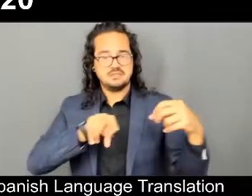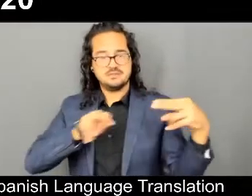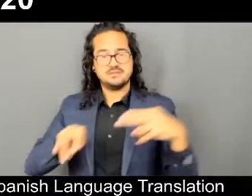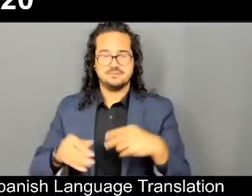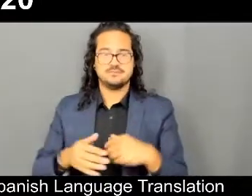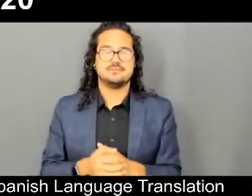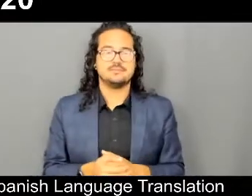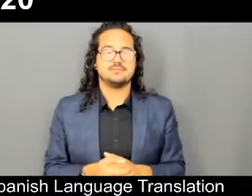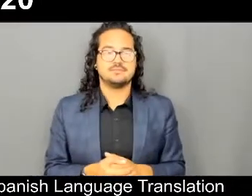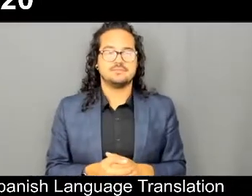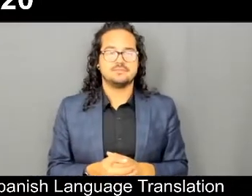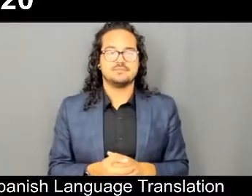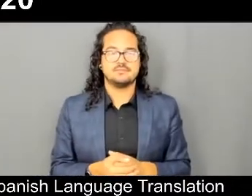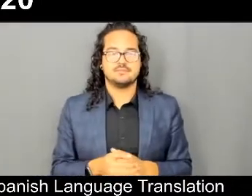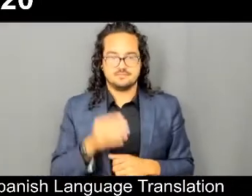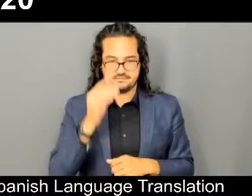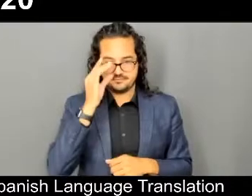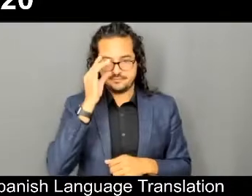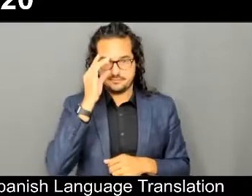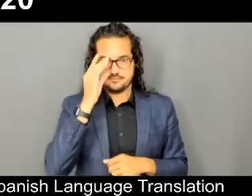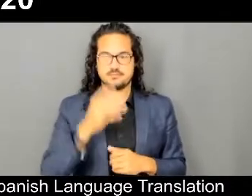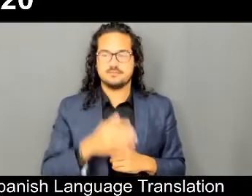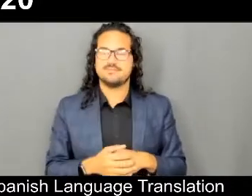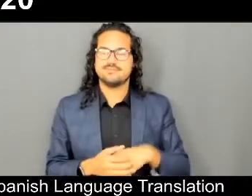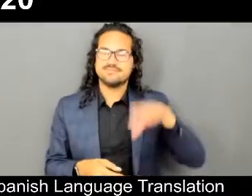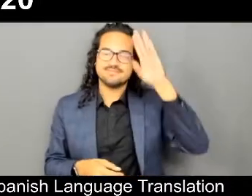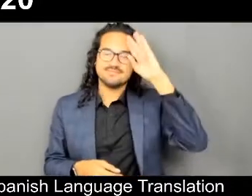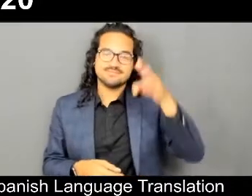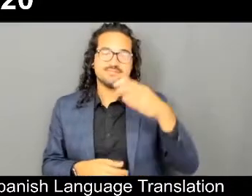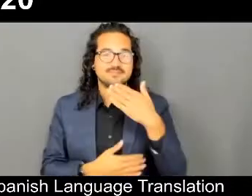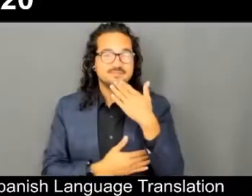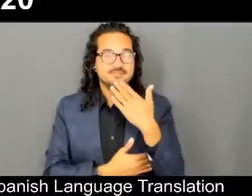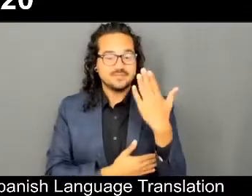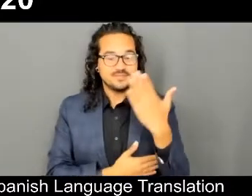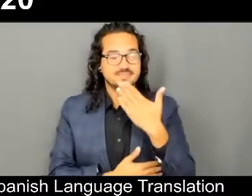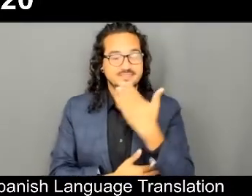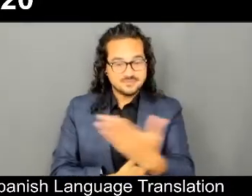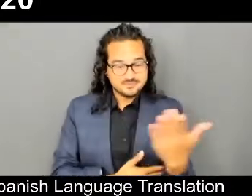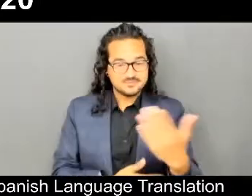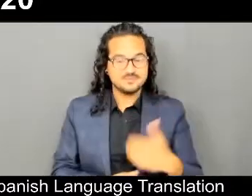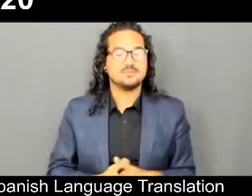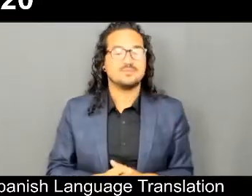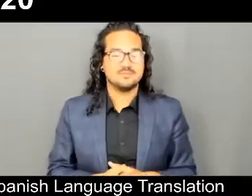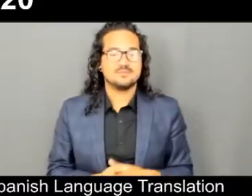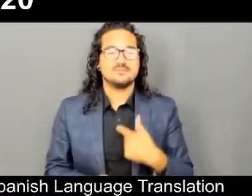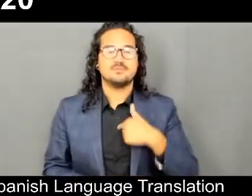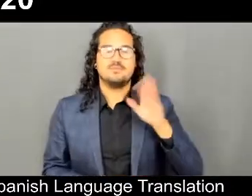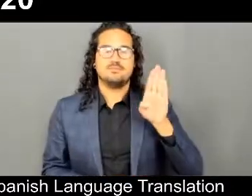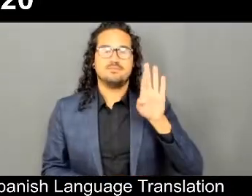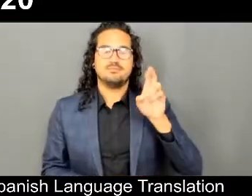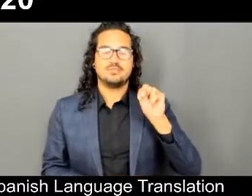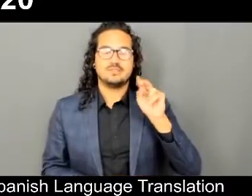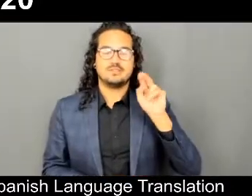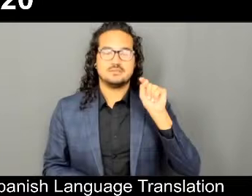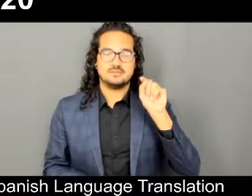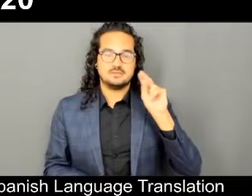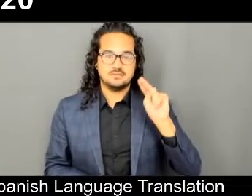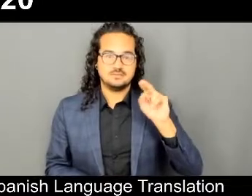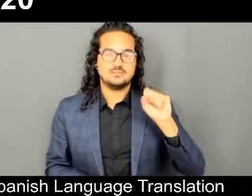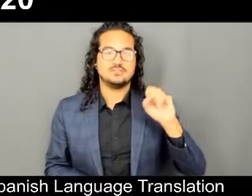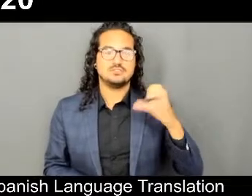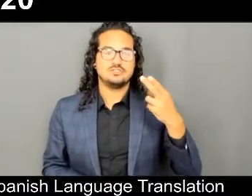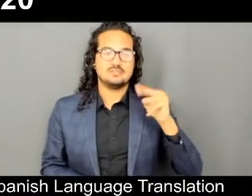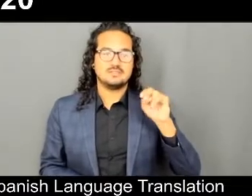Good morning, everyone. Brendan Schneider with the Sheriff's Office. So I'm going to talk to you a little bit today about the evacuation warnings that are still in place and the one